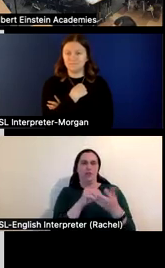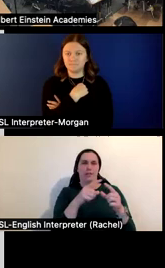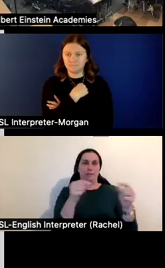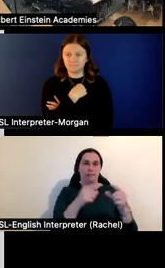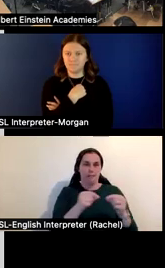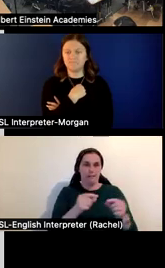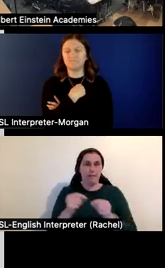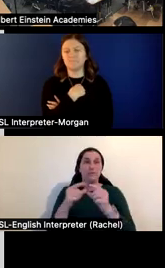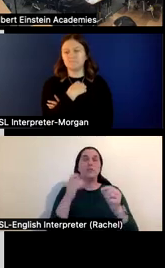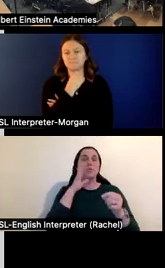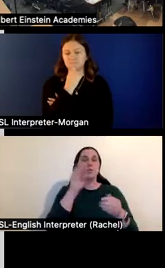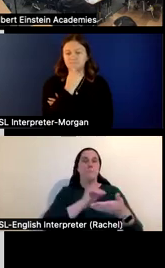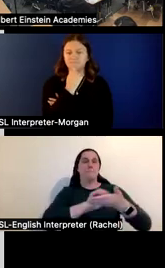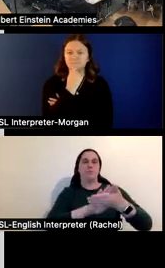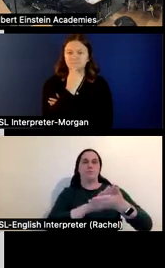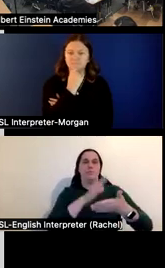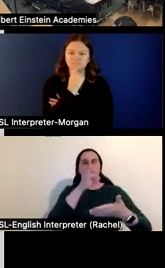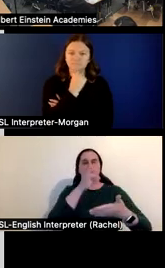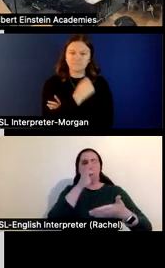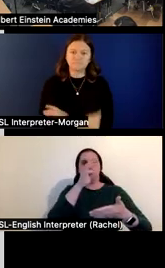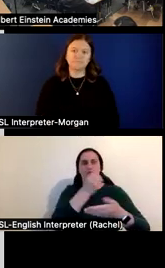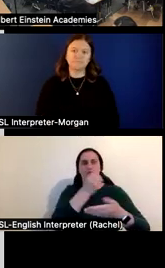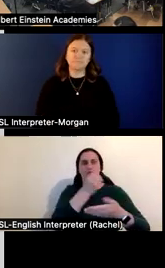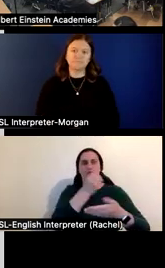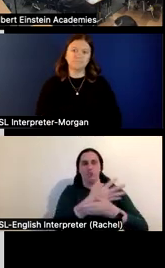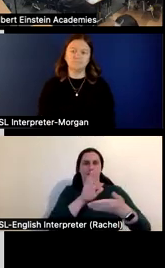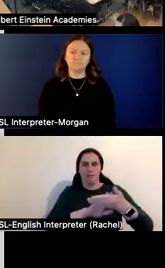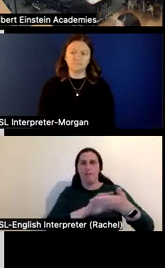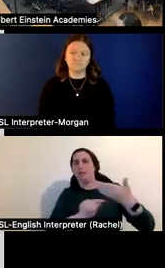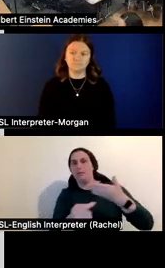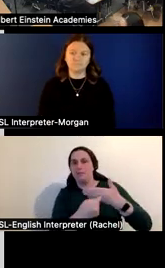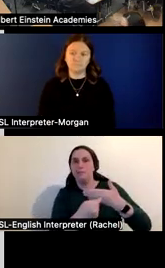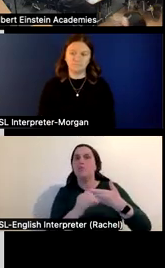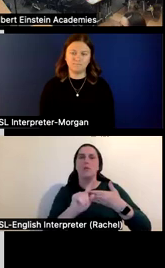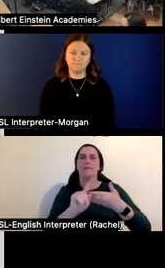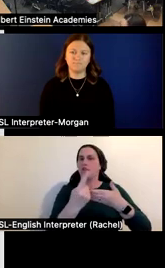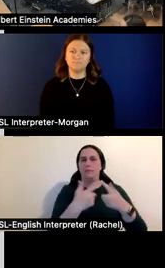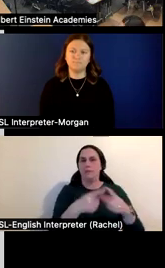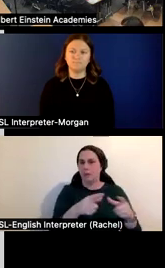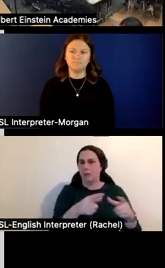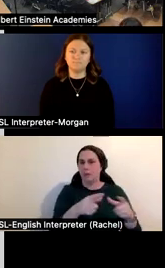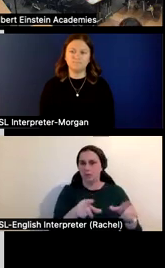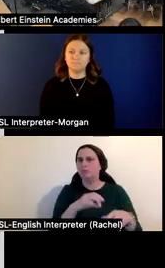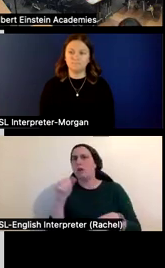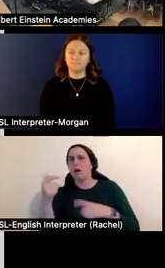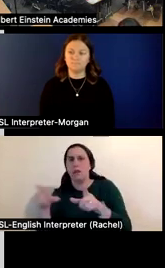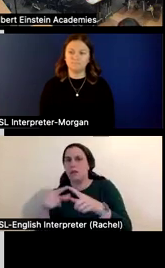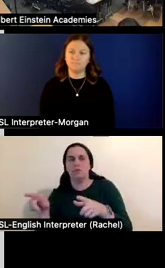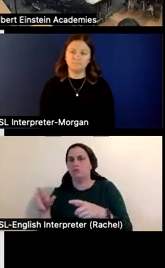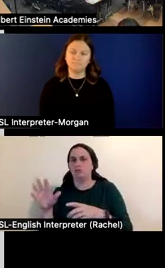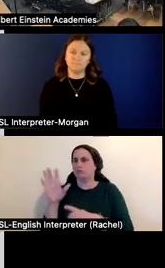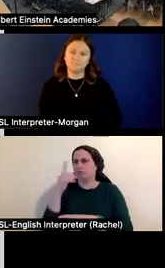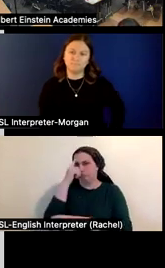either draw a picture on the other side. You can use your first language. If you know another language, you can use that. Like just like